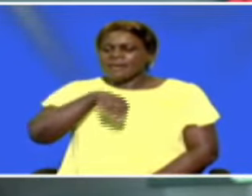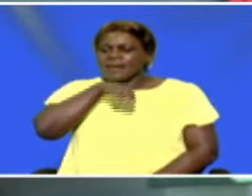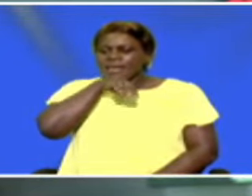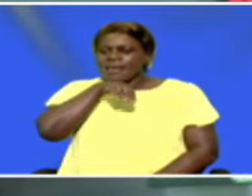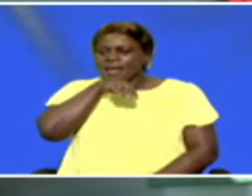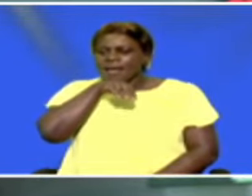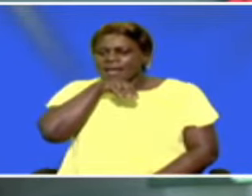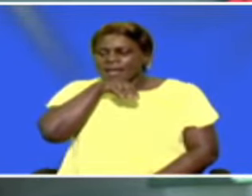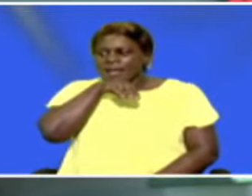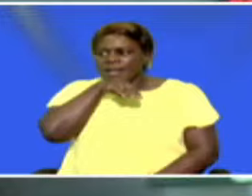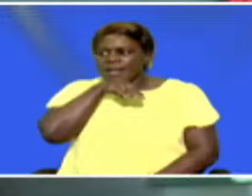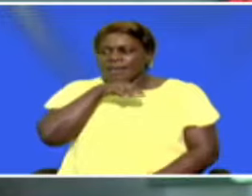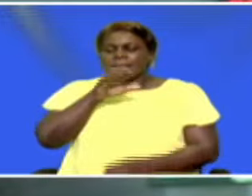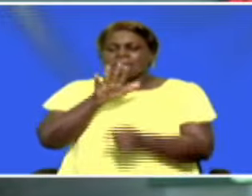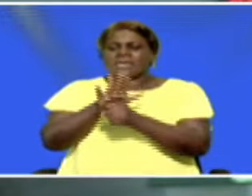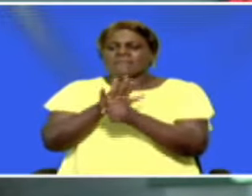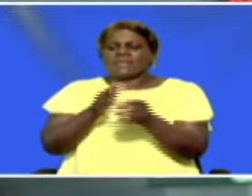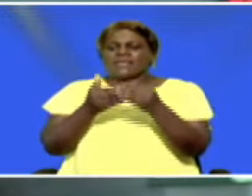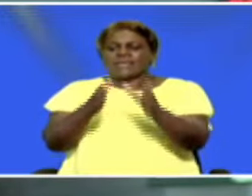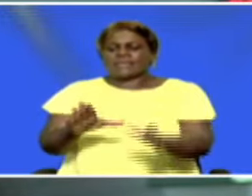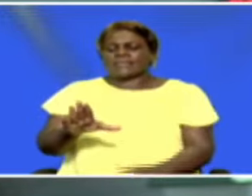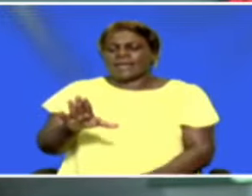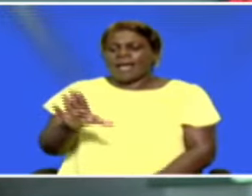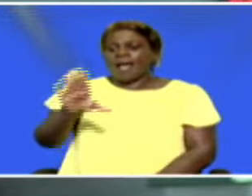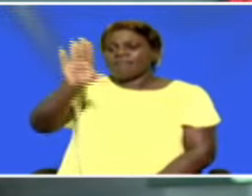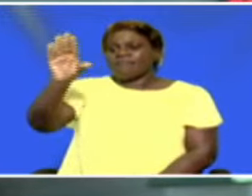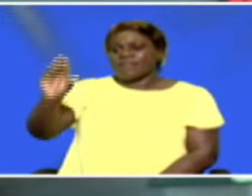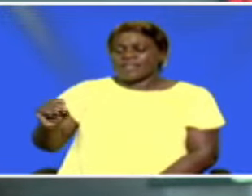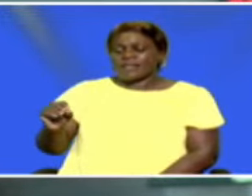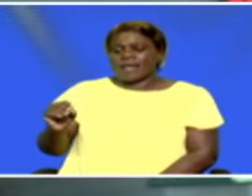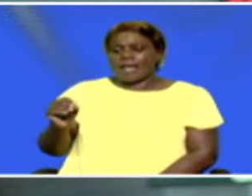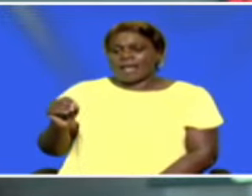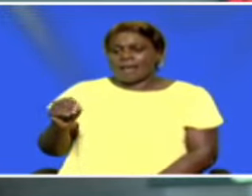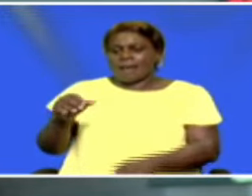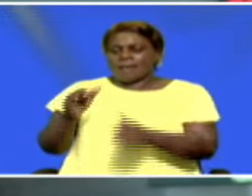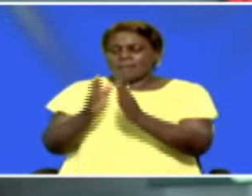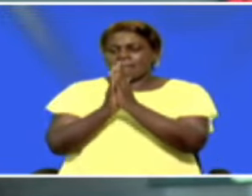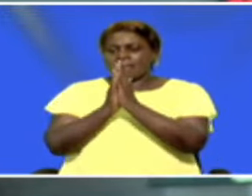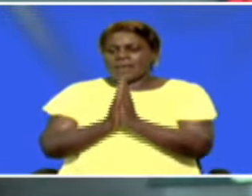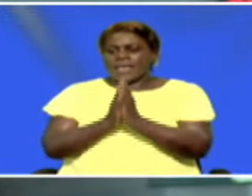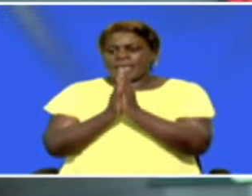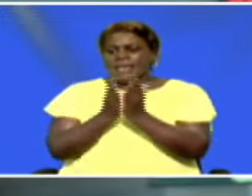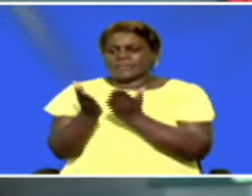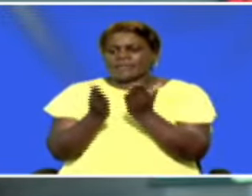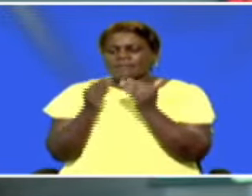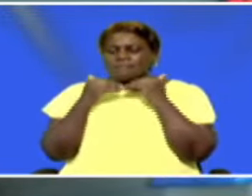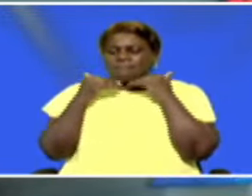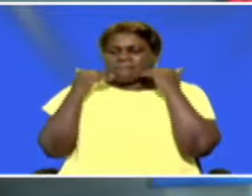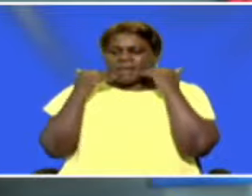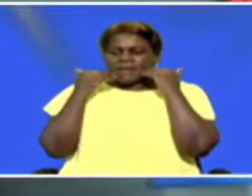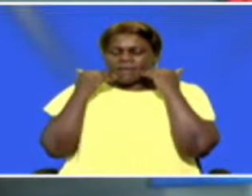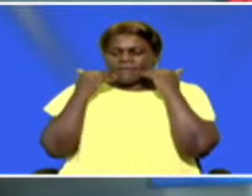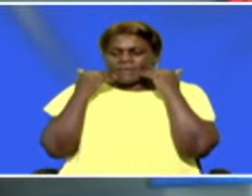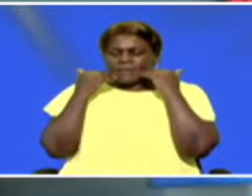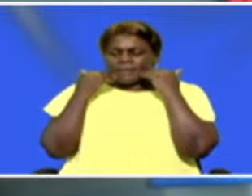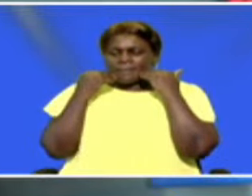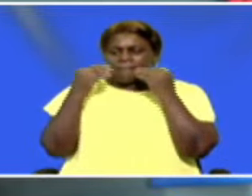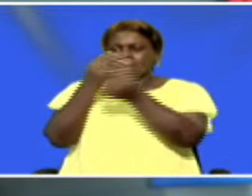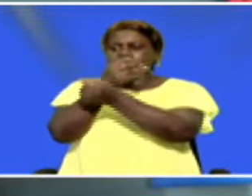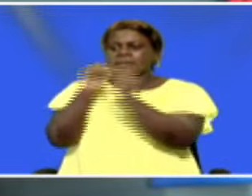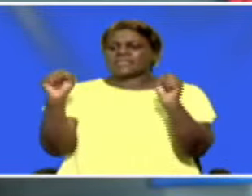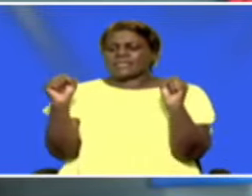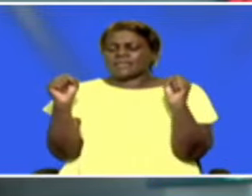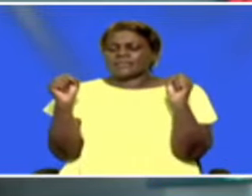Odinga was among several leaders from across the continent who attended the memorial service of Malawi's Vice President, the late